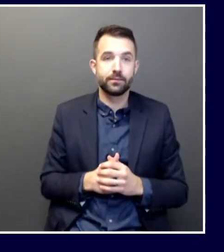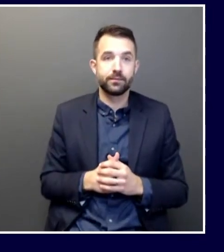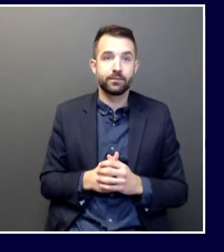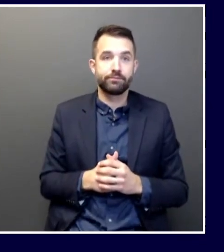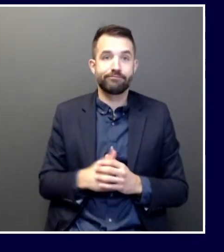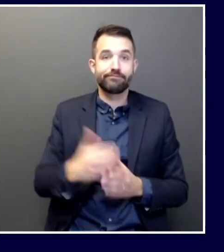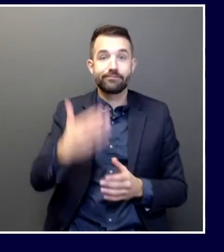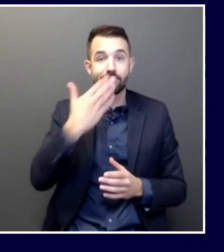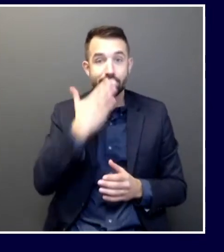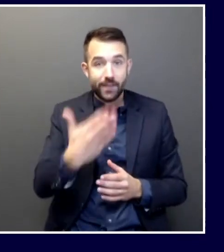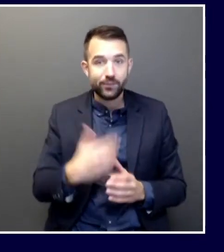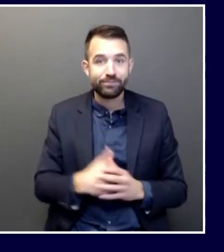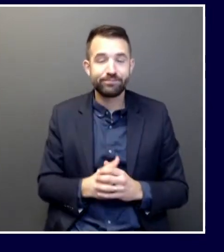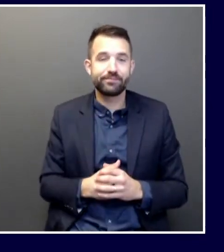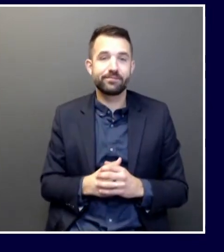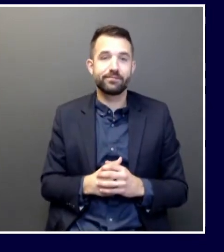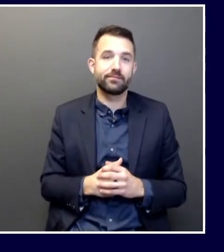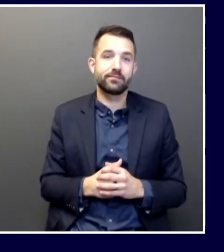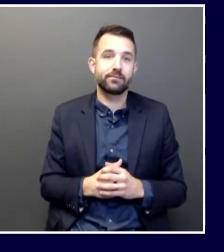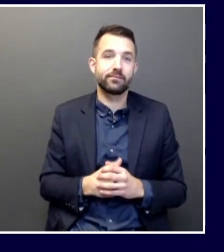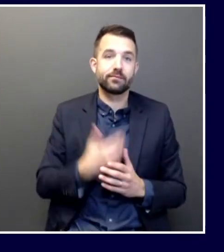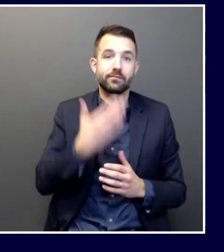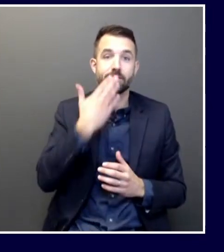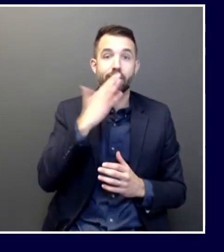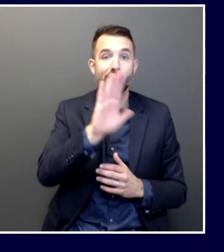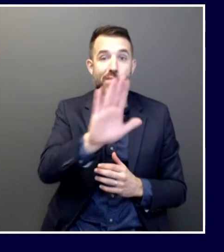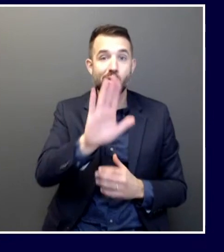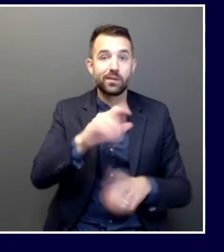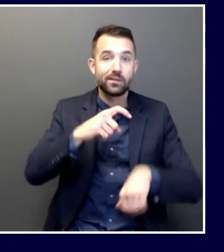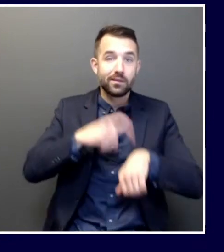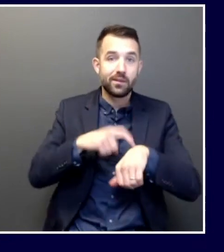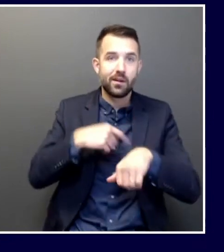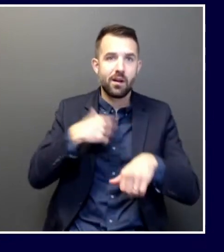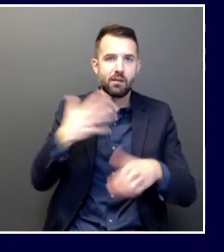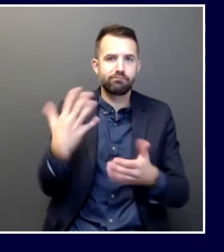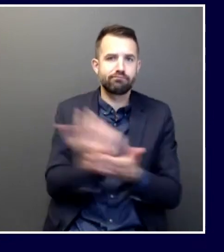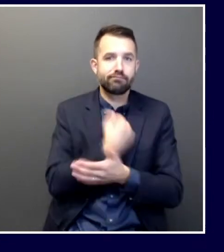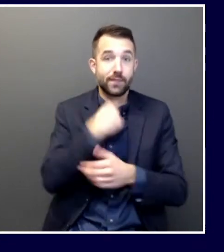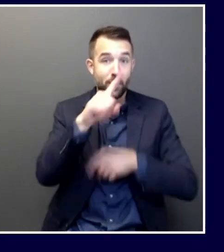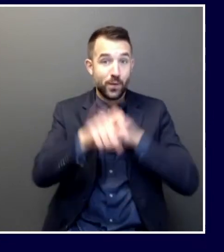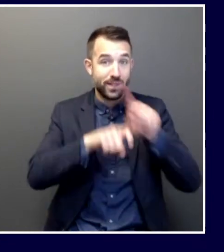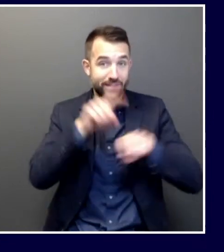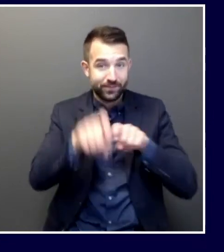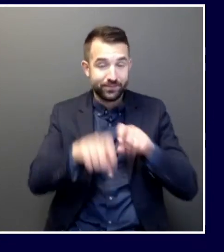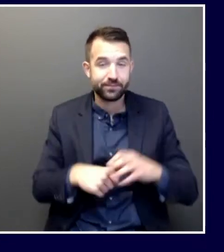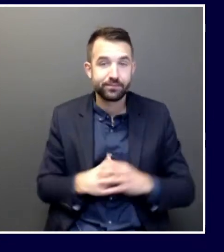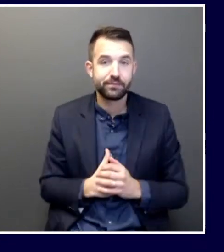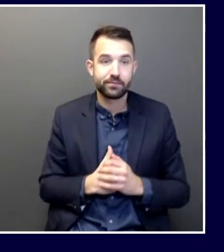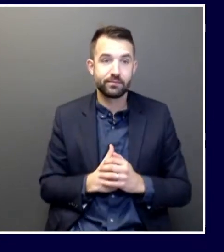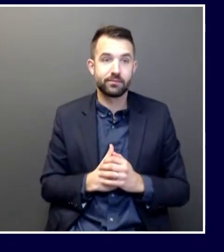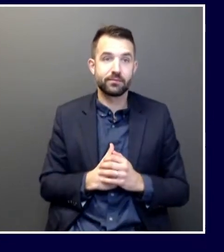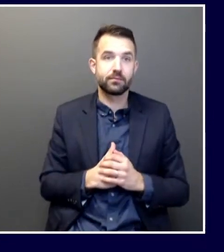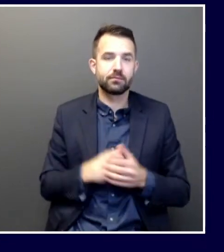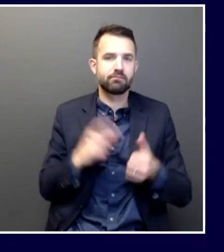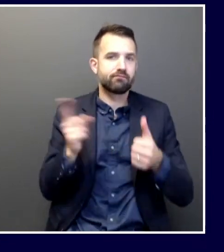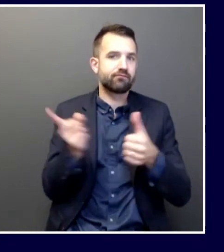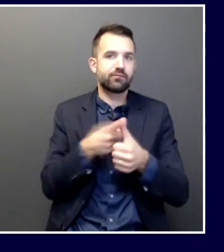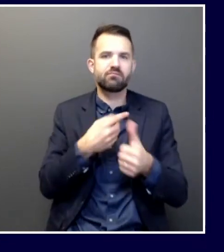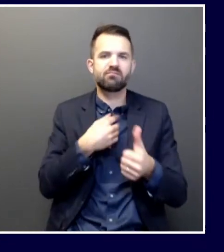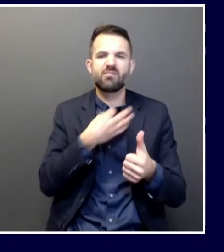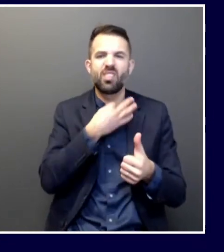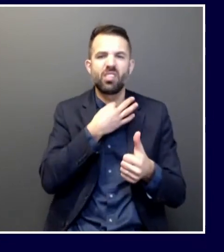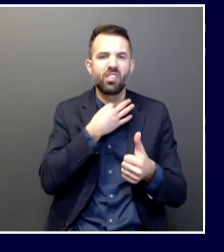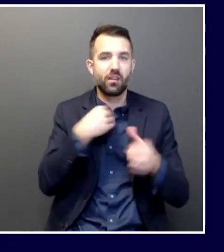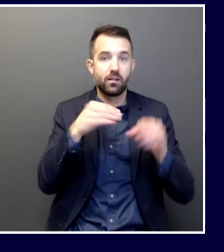Shah and Commissioner Lambert for taking these questions. My first question is about the outbreak at the Aroostook County